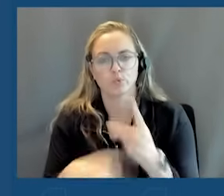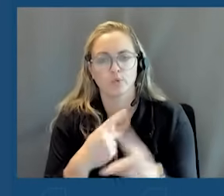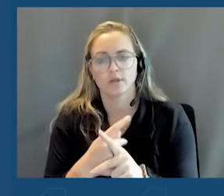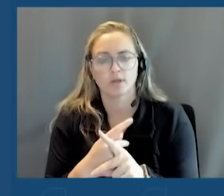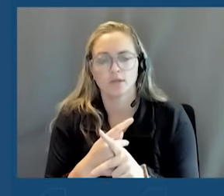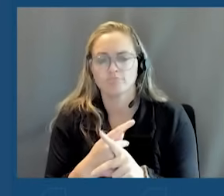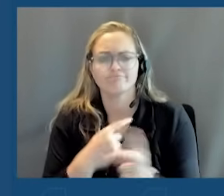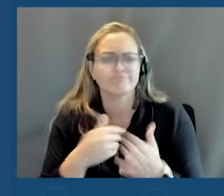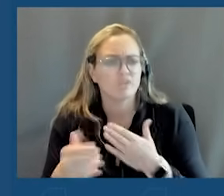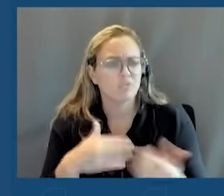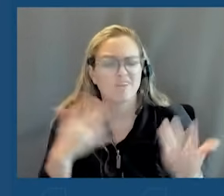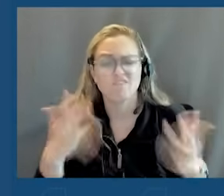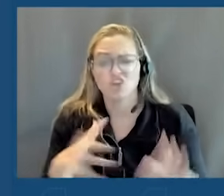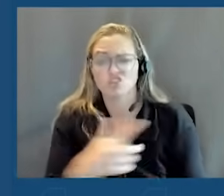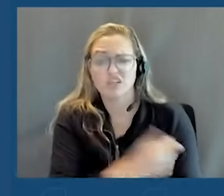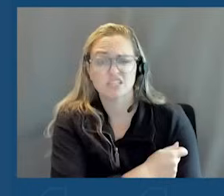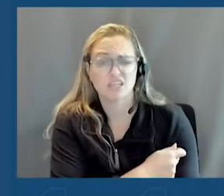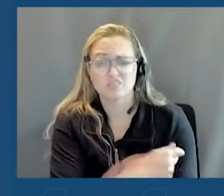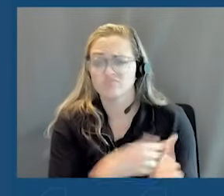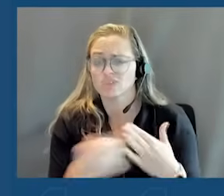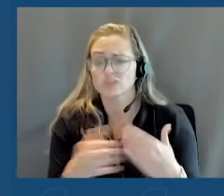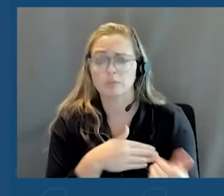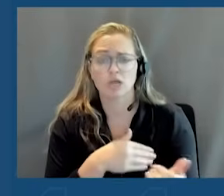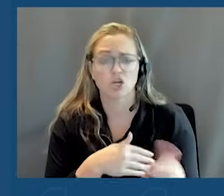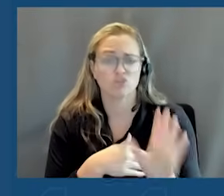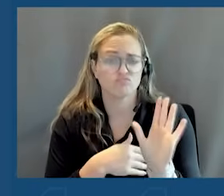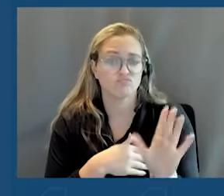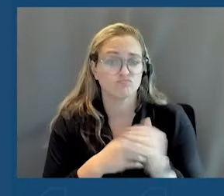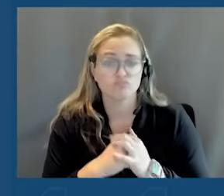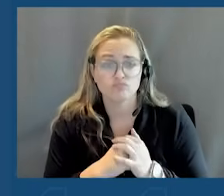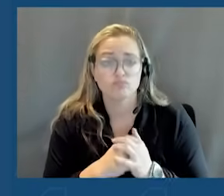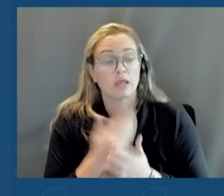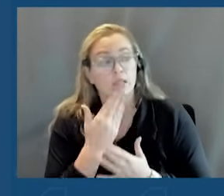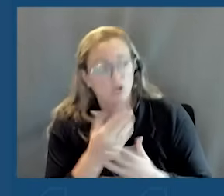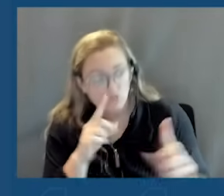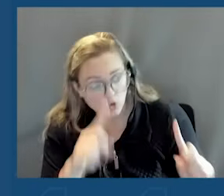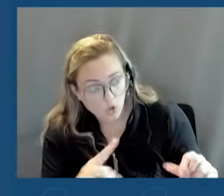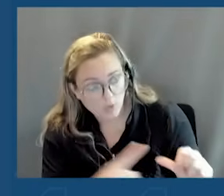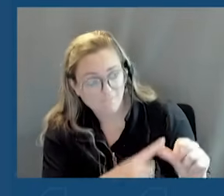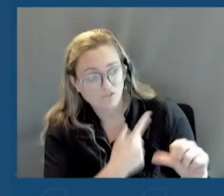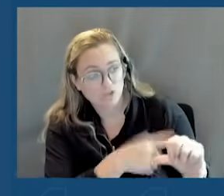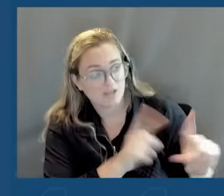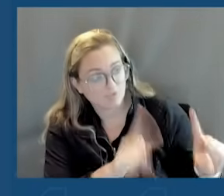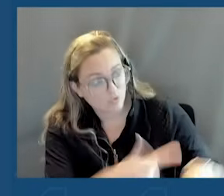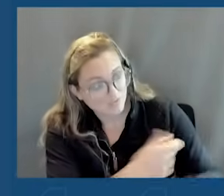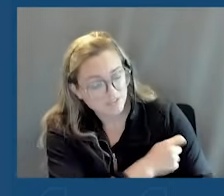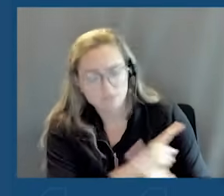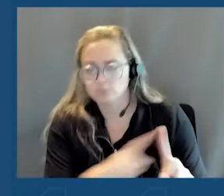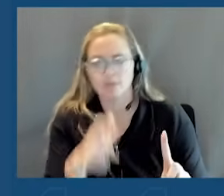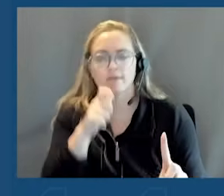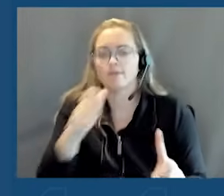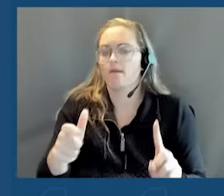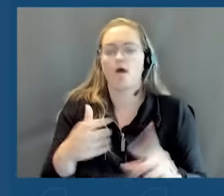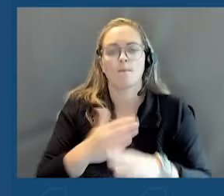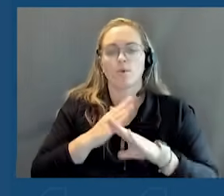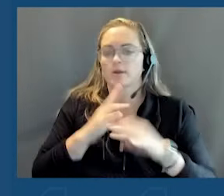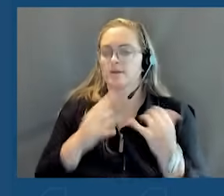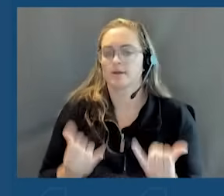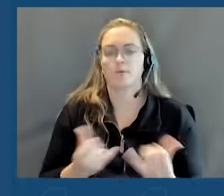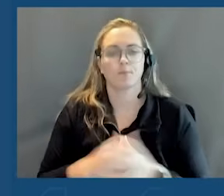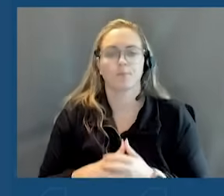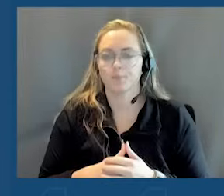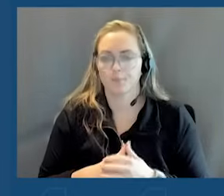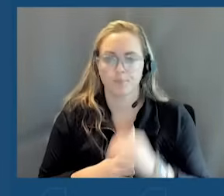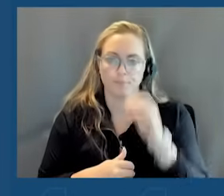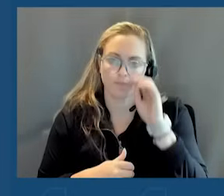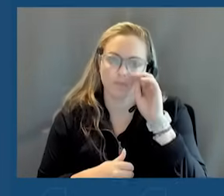already been vaccinated. Take no comfort in that. Thank you for getting vaccinated in the past, but that is not protecting you today.